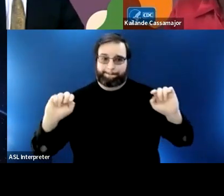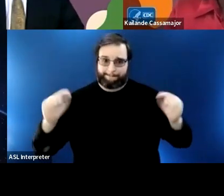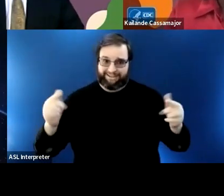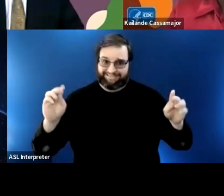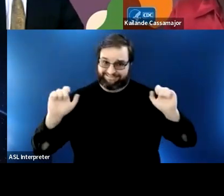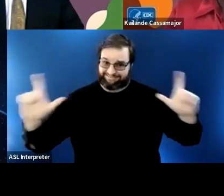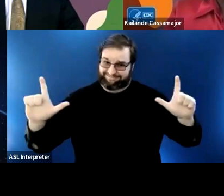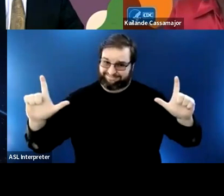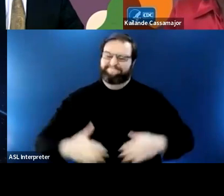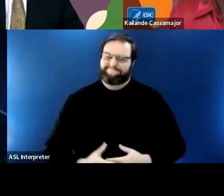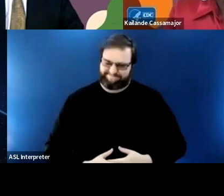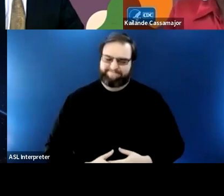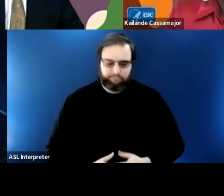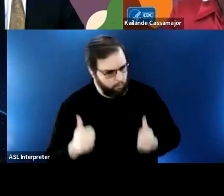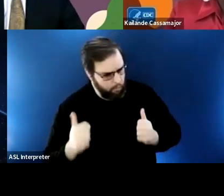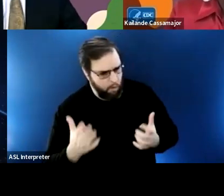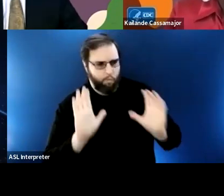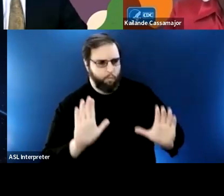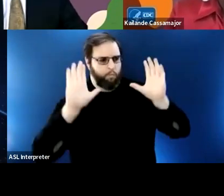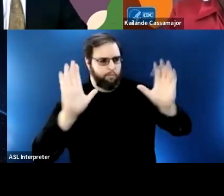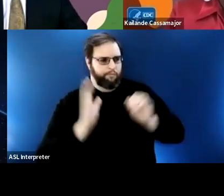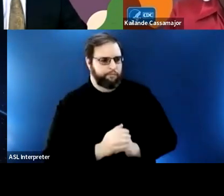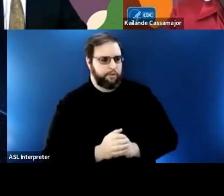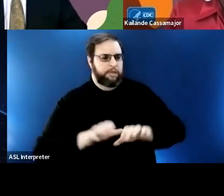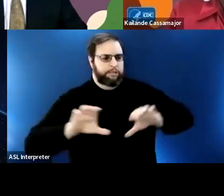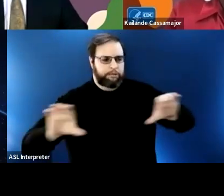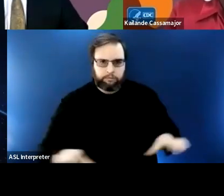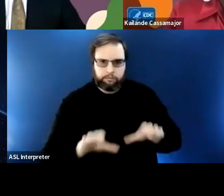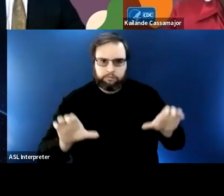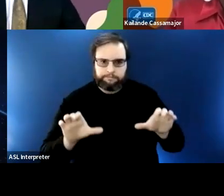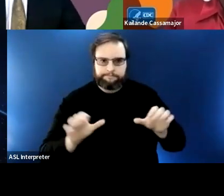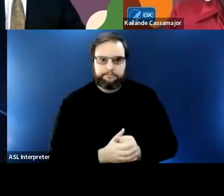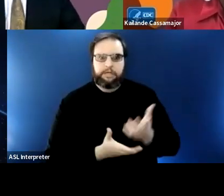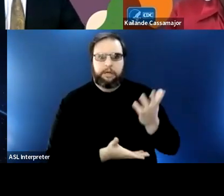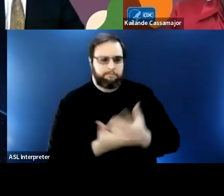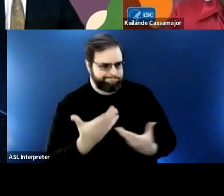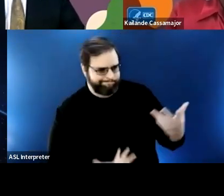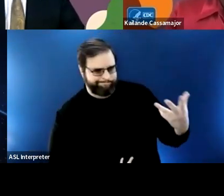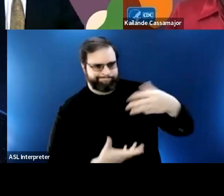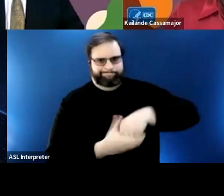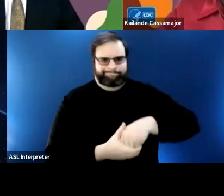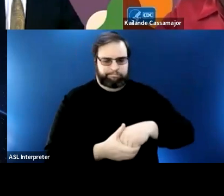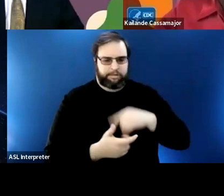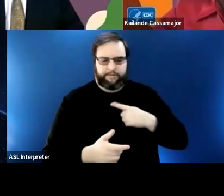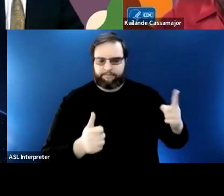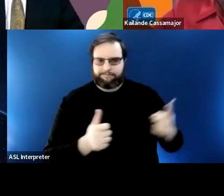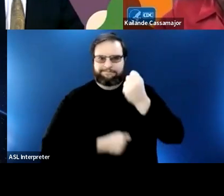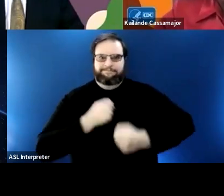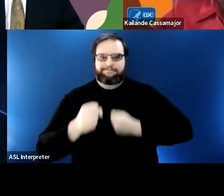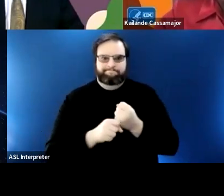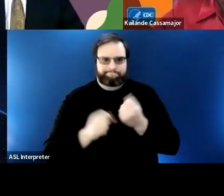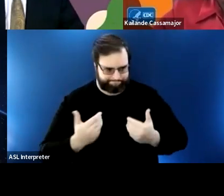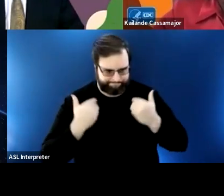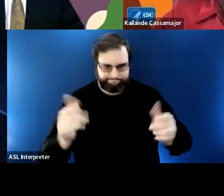Great, and how wonderful it is to do this sort of as a part of this inaugural week to bring to the table these types